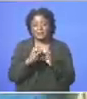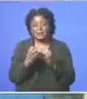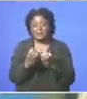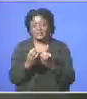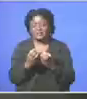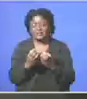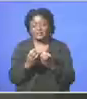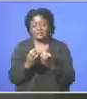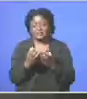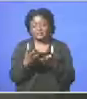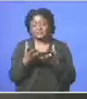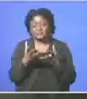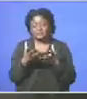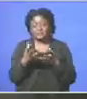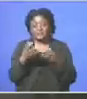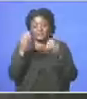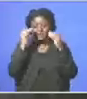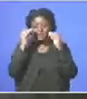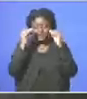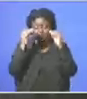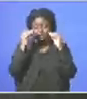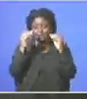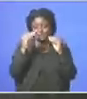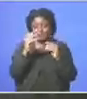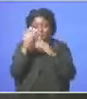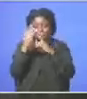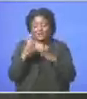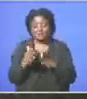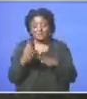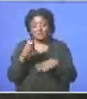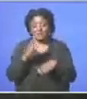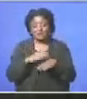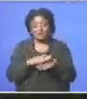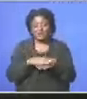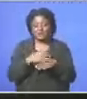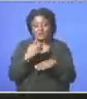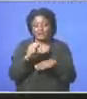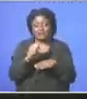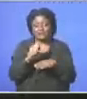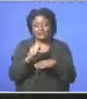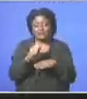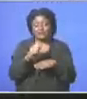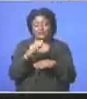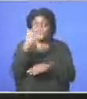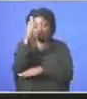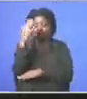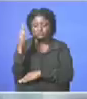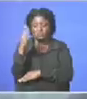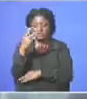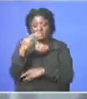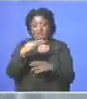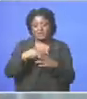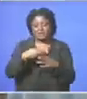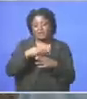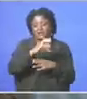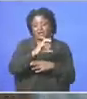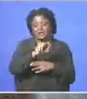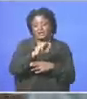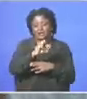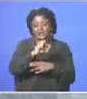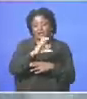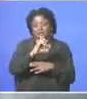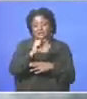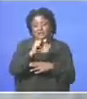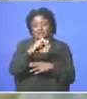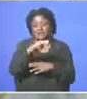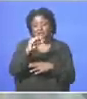on the vast economic opportunities of the Cascarilla bark, a staple and coveted herb found in abundance on the